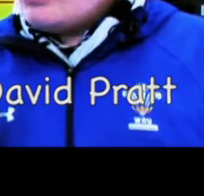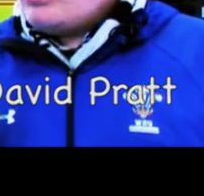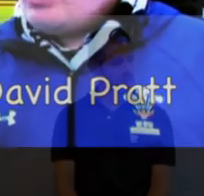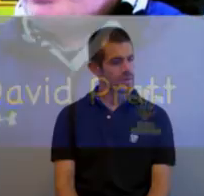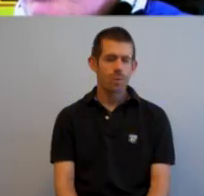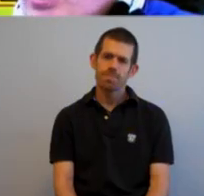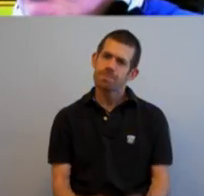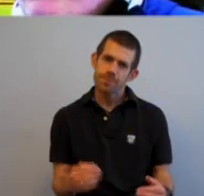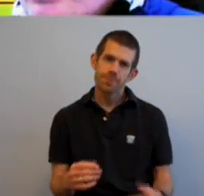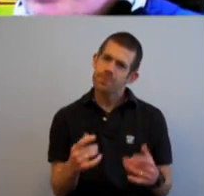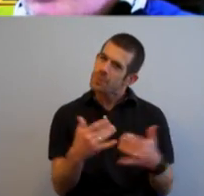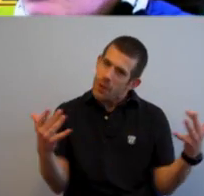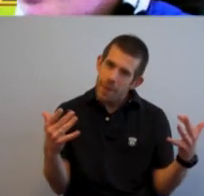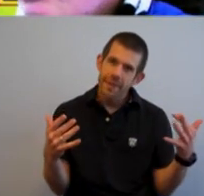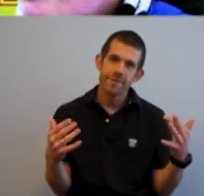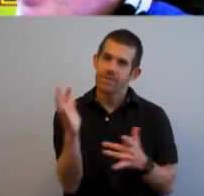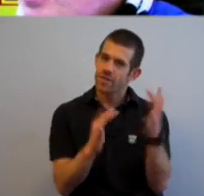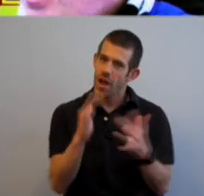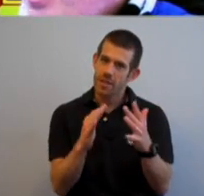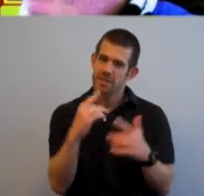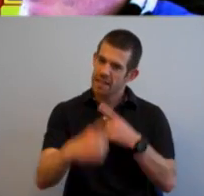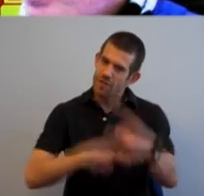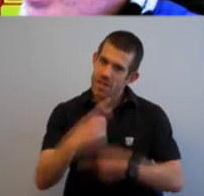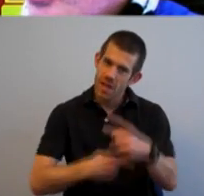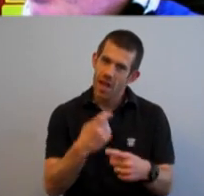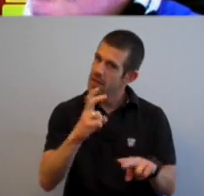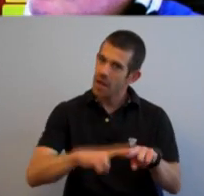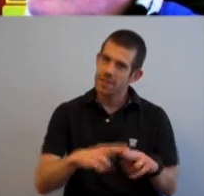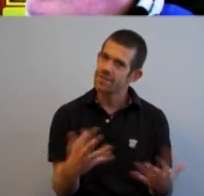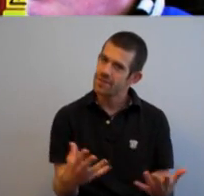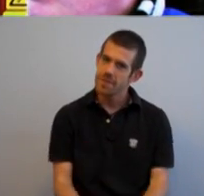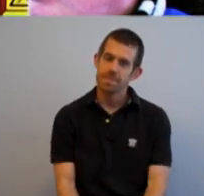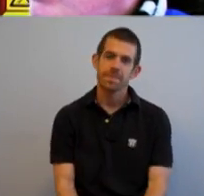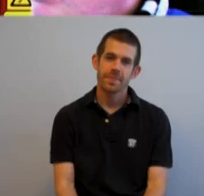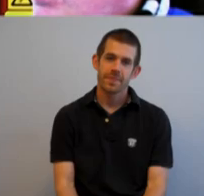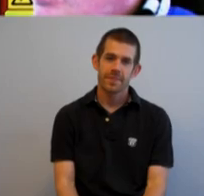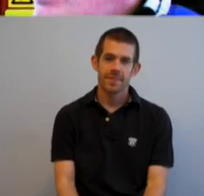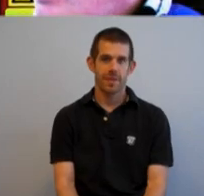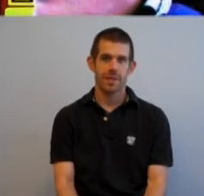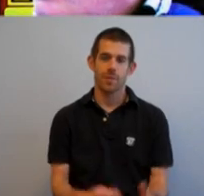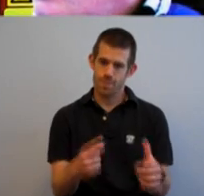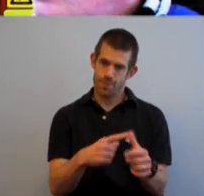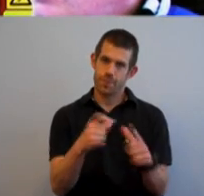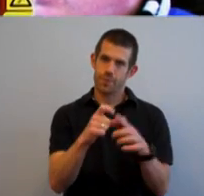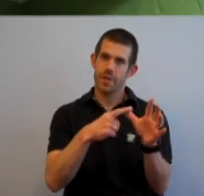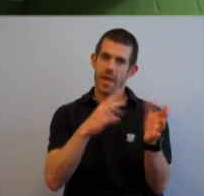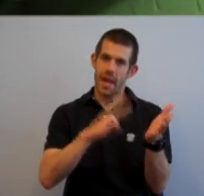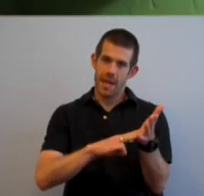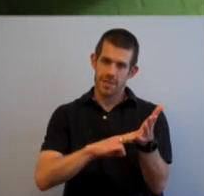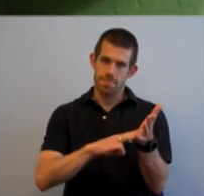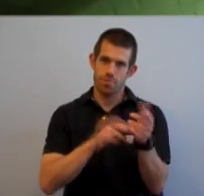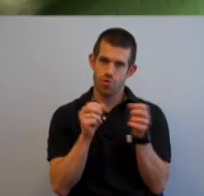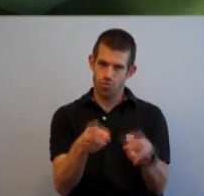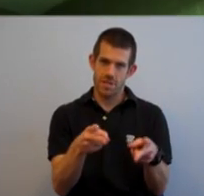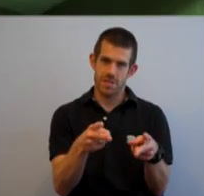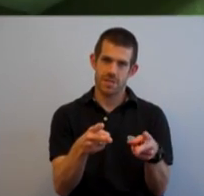So Paul, how many fires do you deal with in Cardiff every year? Well, we're today situated, as you said, in Adam Street, which is the